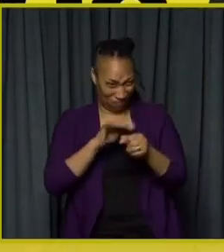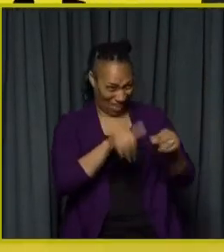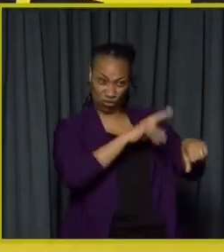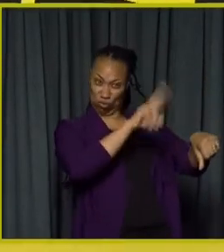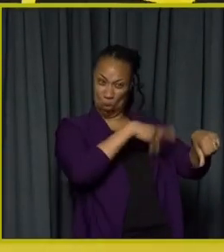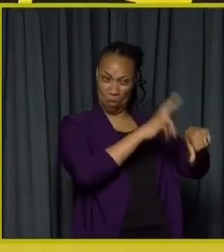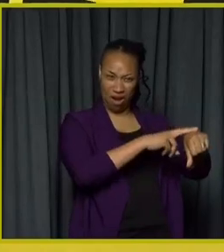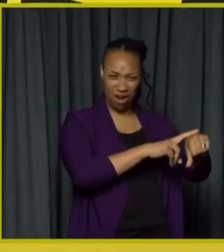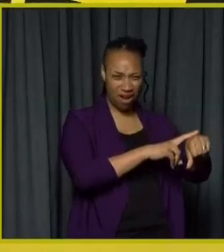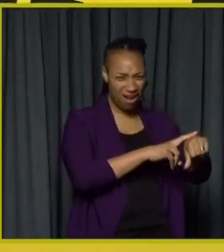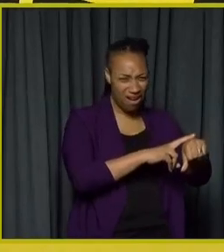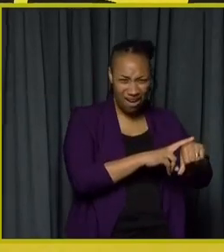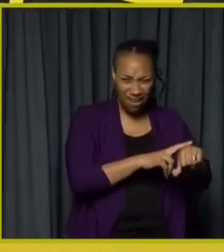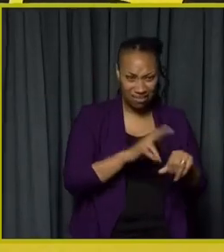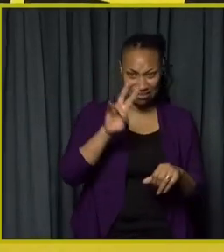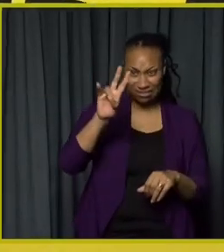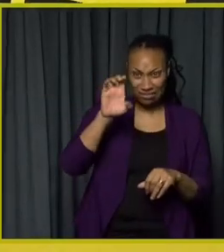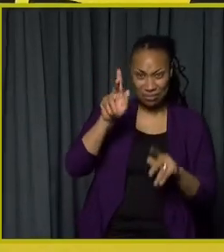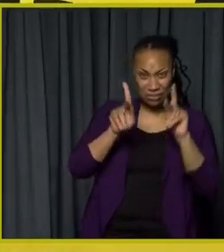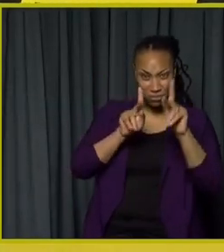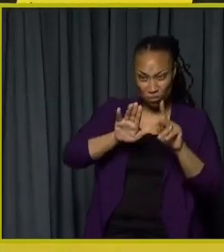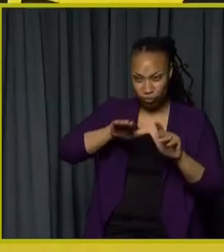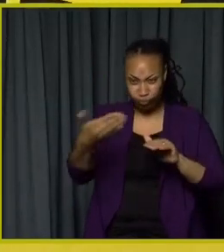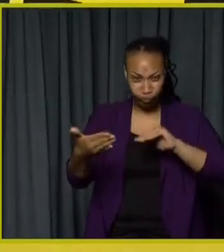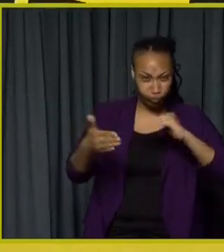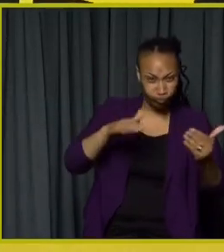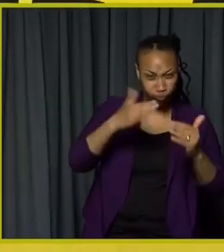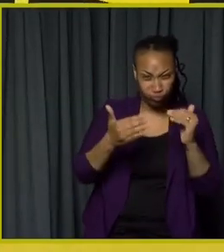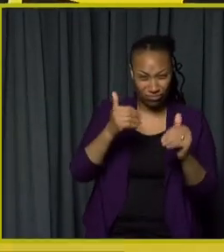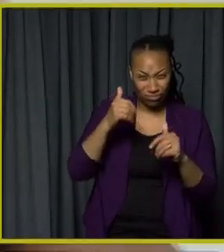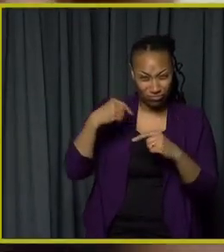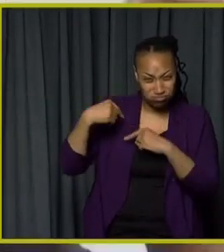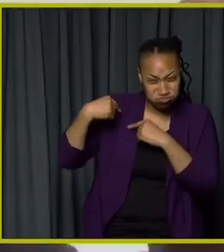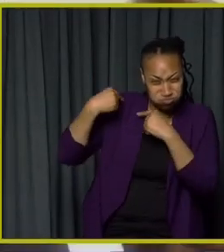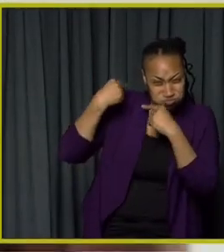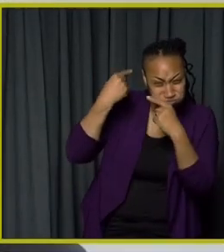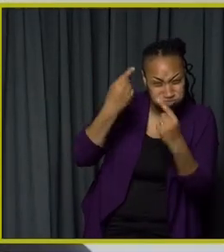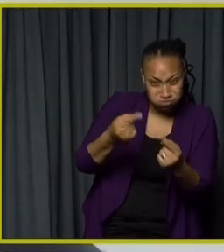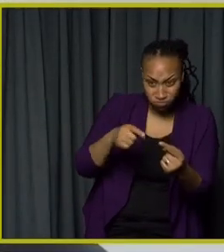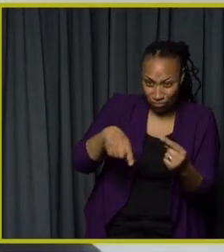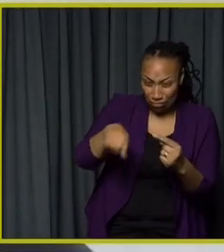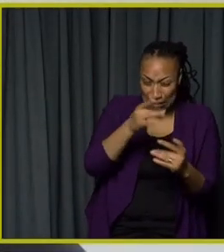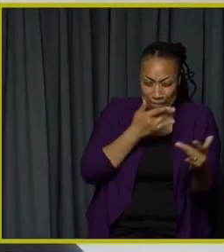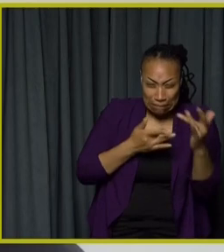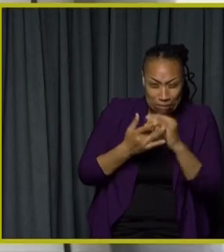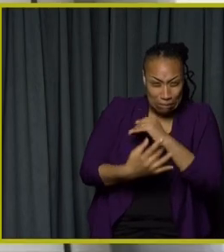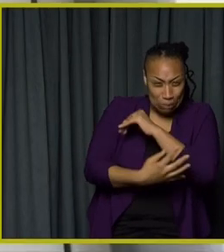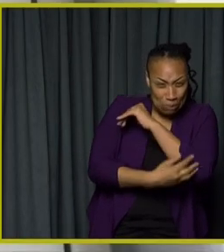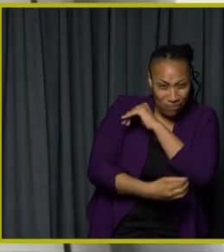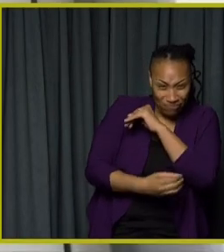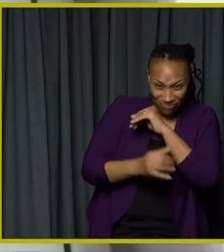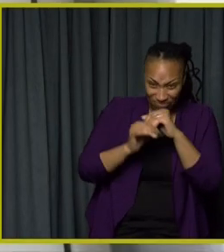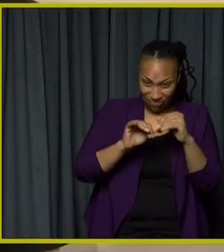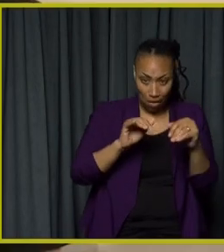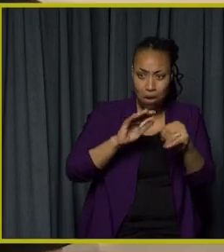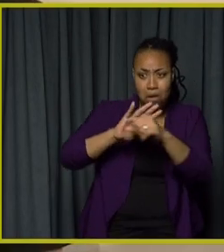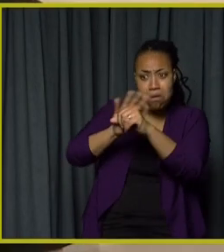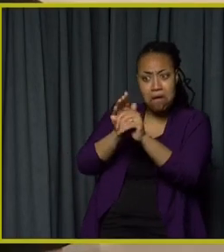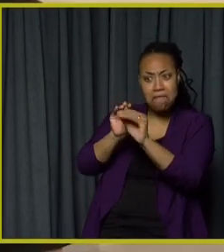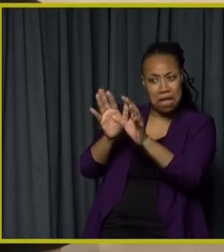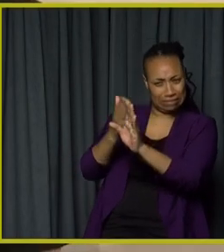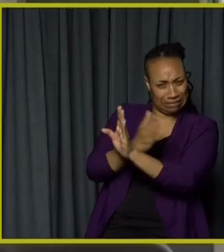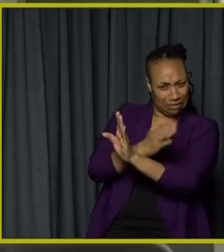us 700 people dying a day from poverty before the pandemic. For ourselves, for